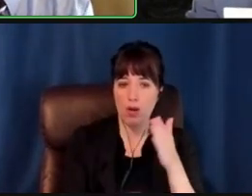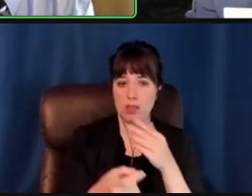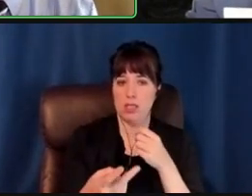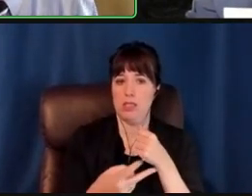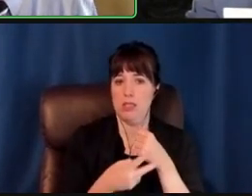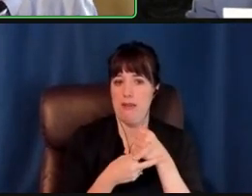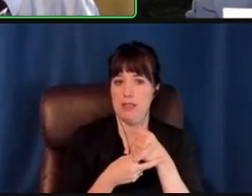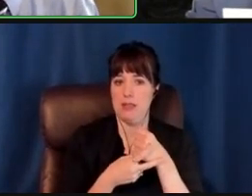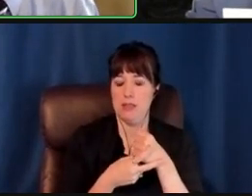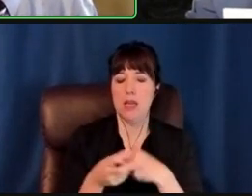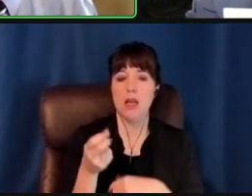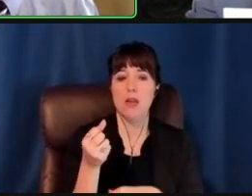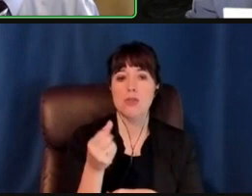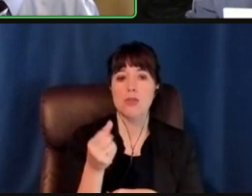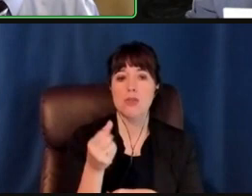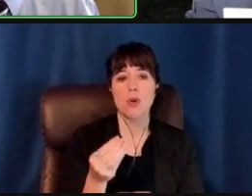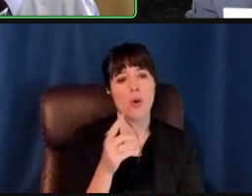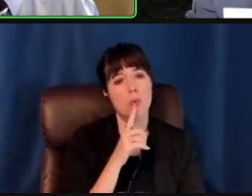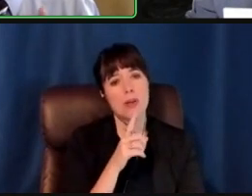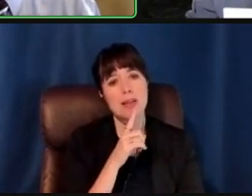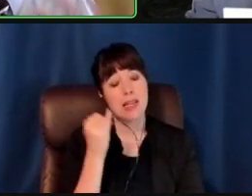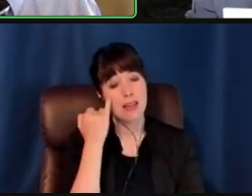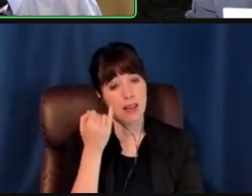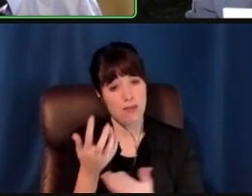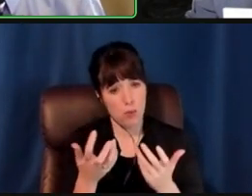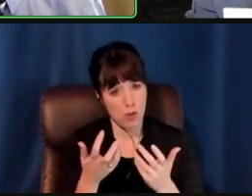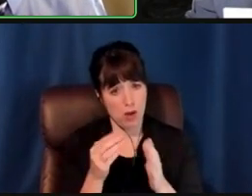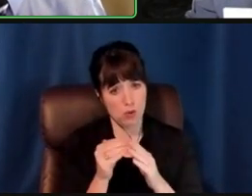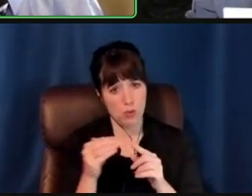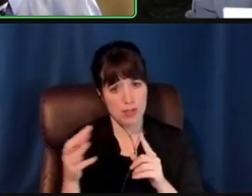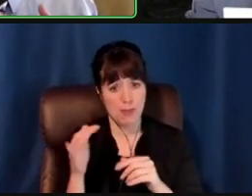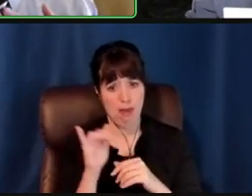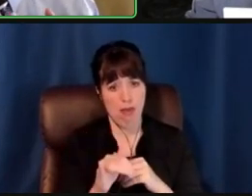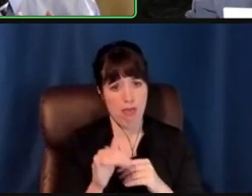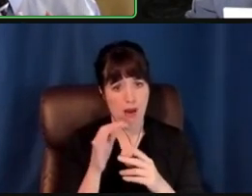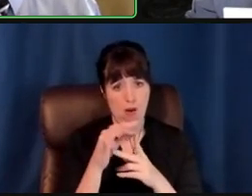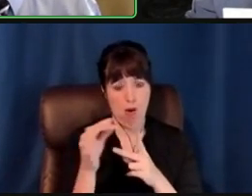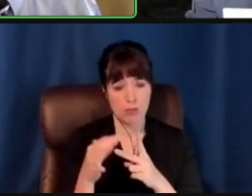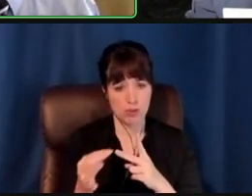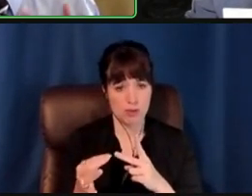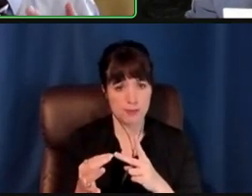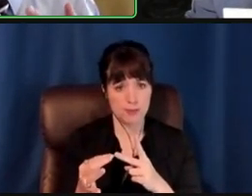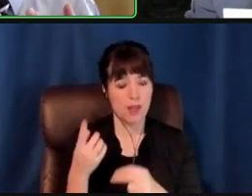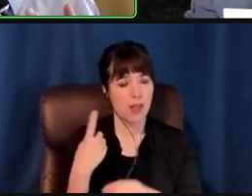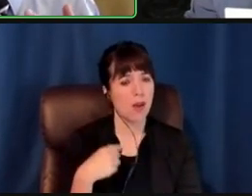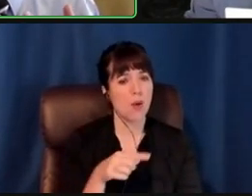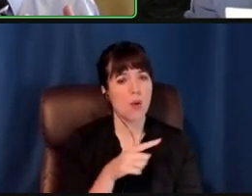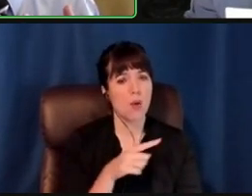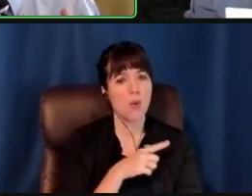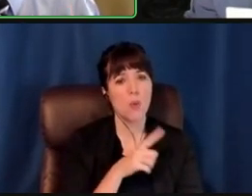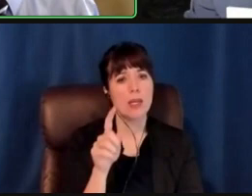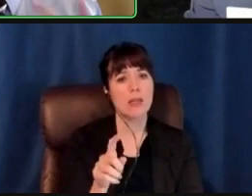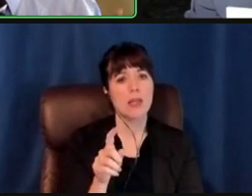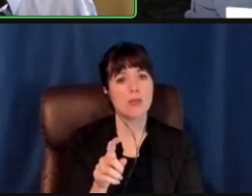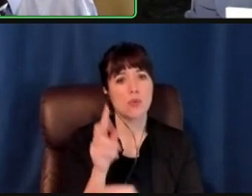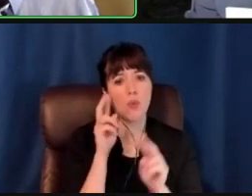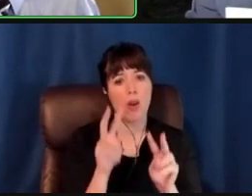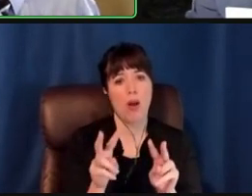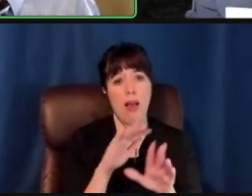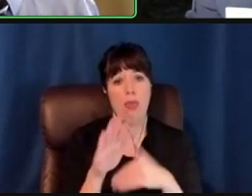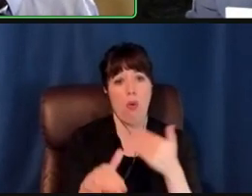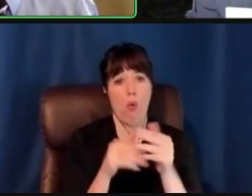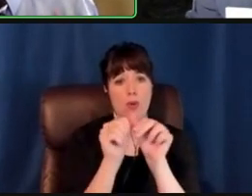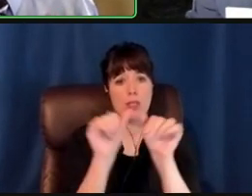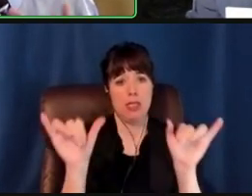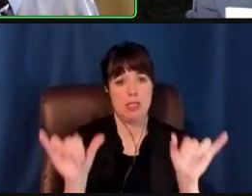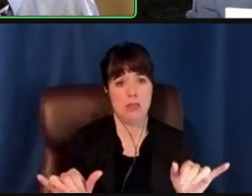really, if we want to look at expanding that option, we need to look at the whole system